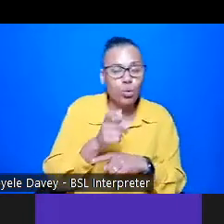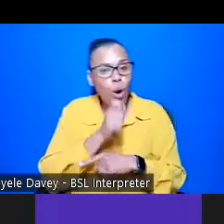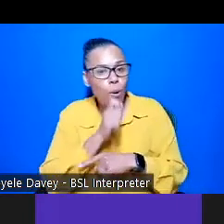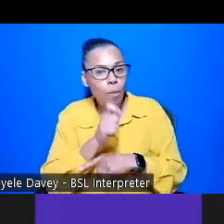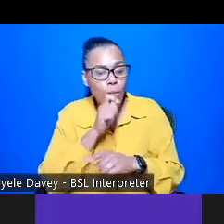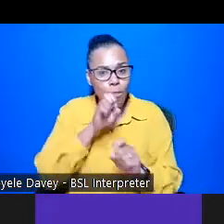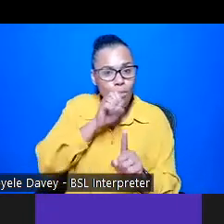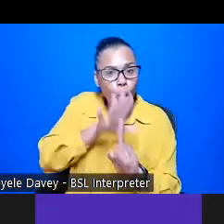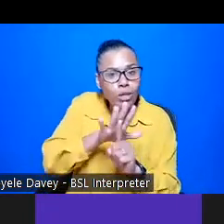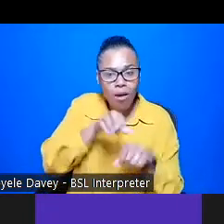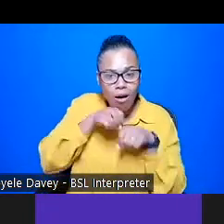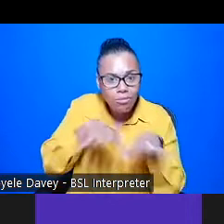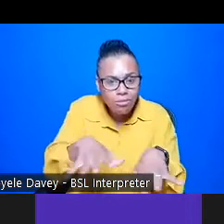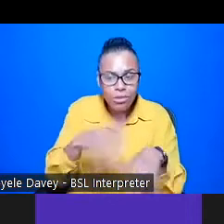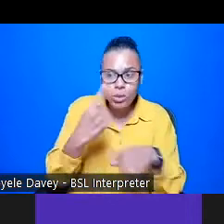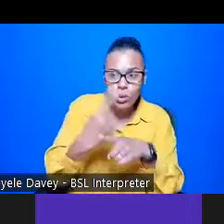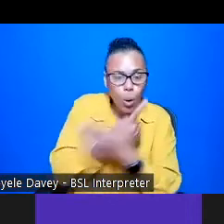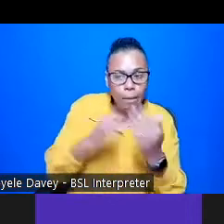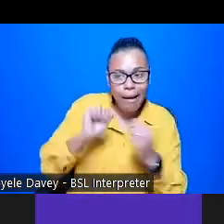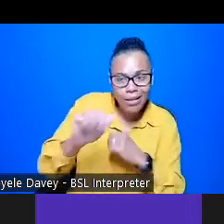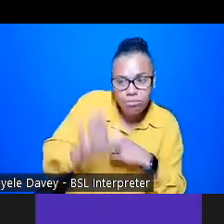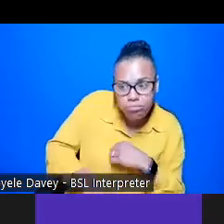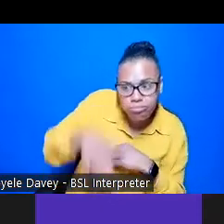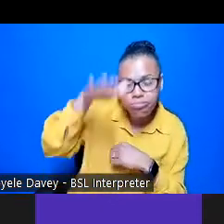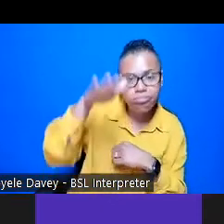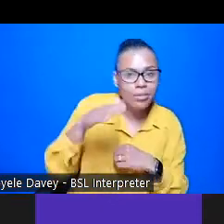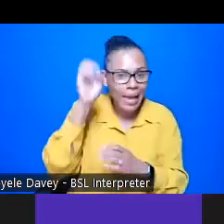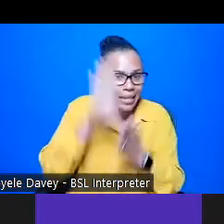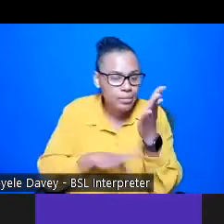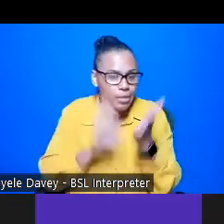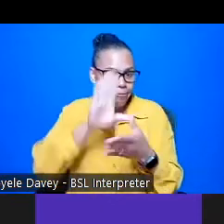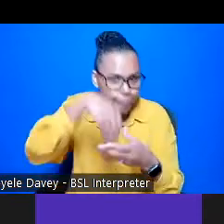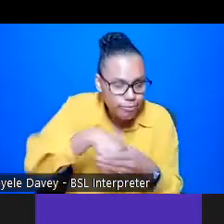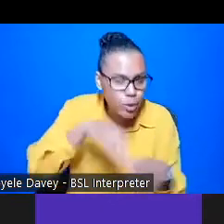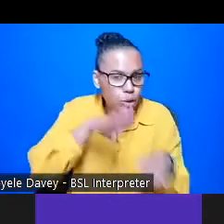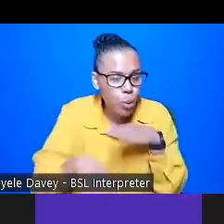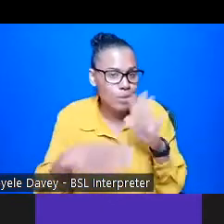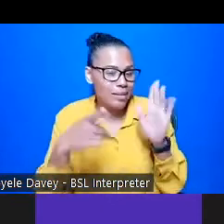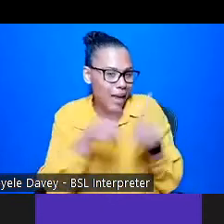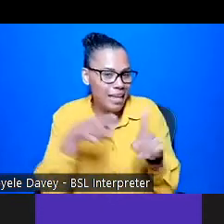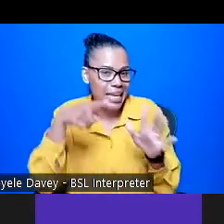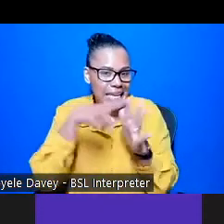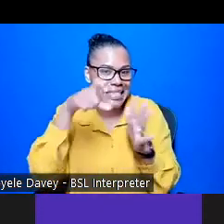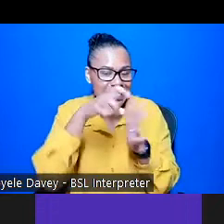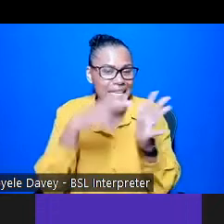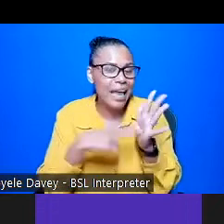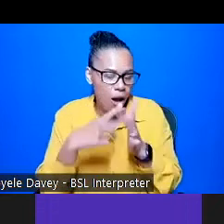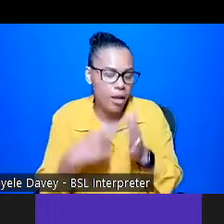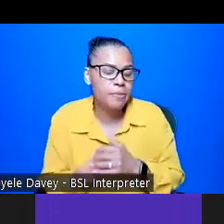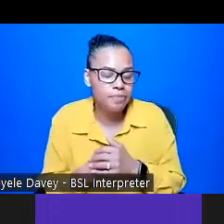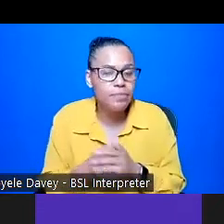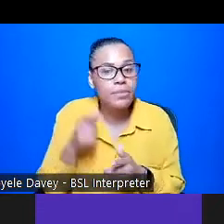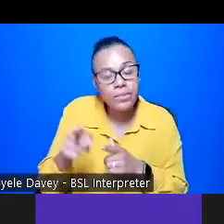deep dive into the upbringing and journey through sport and ED&I. As a system partner for both Comic Relief and Sport